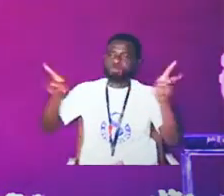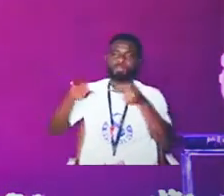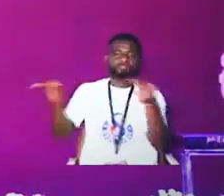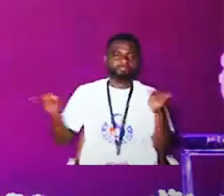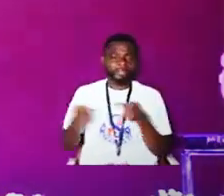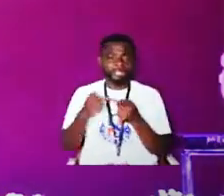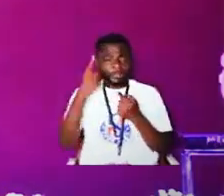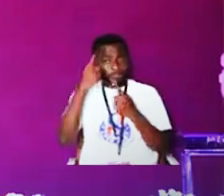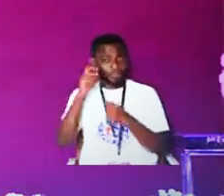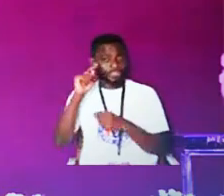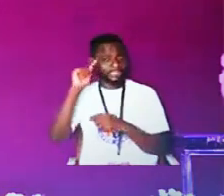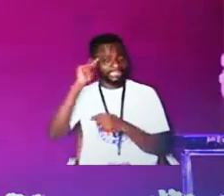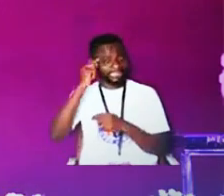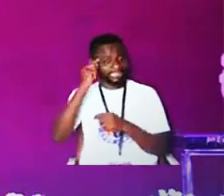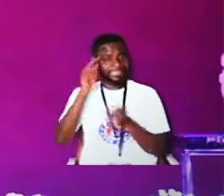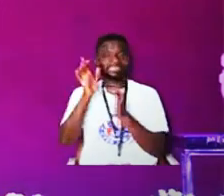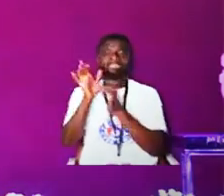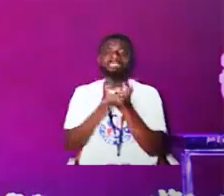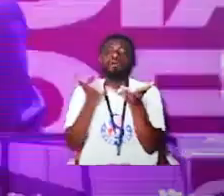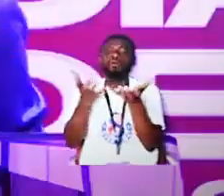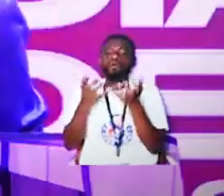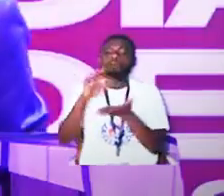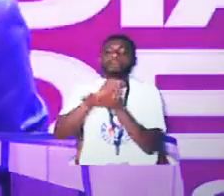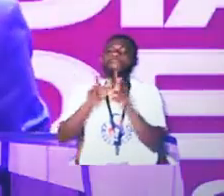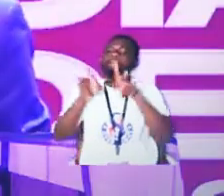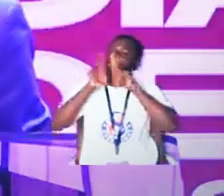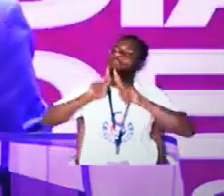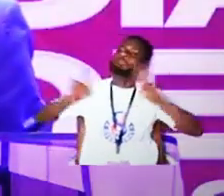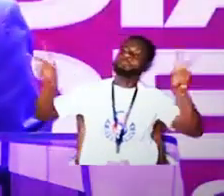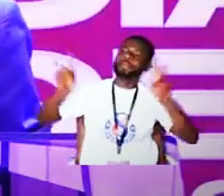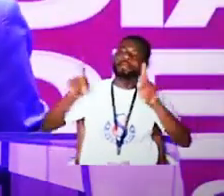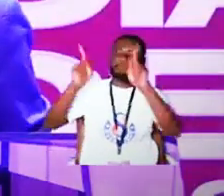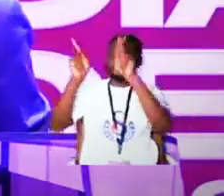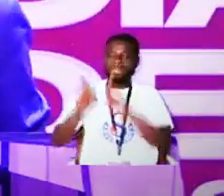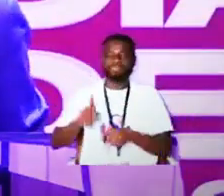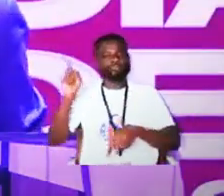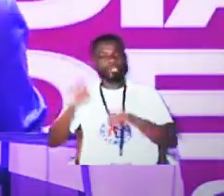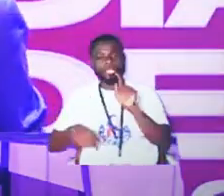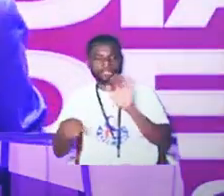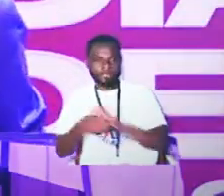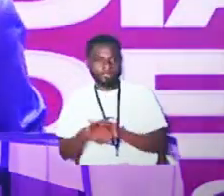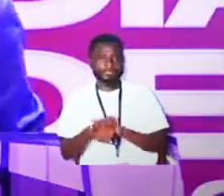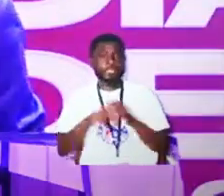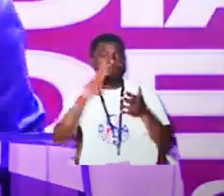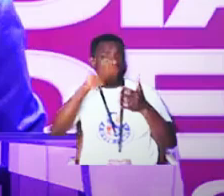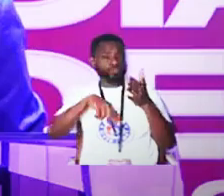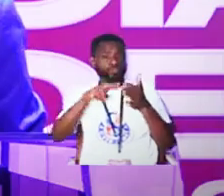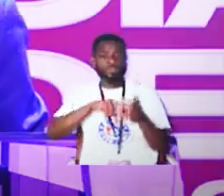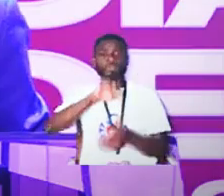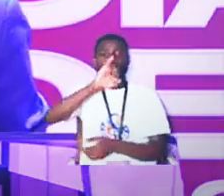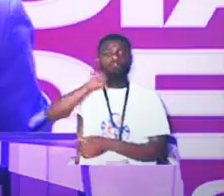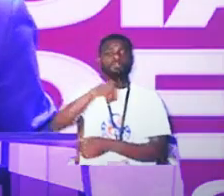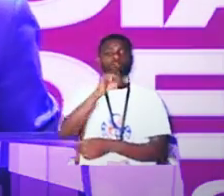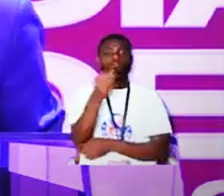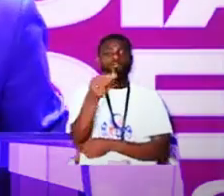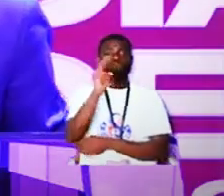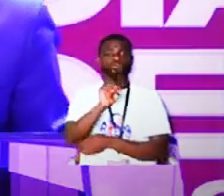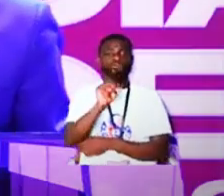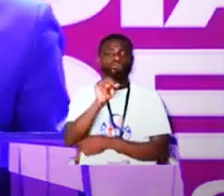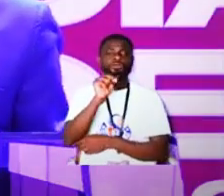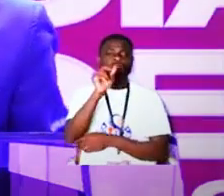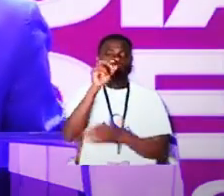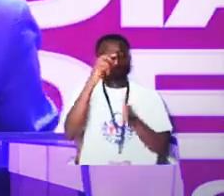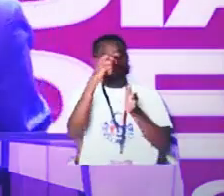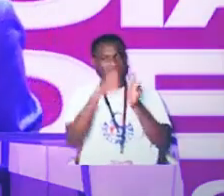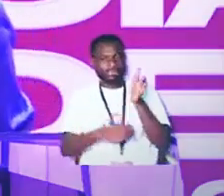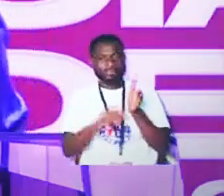they think that he wants to be a public figure, so he cannot hide. Let's read John chapter 7. John